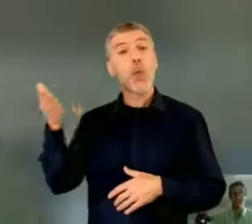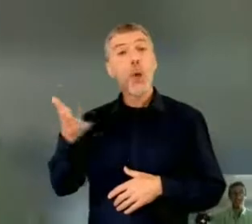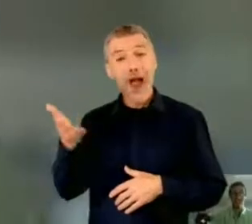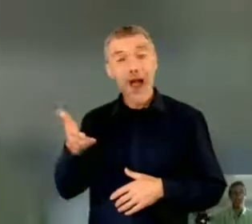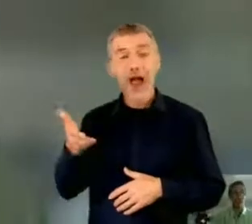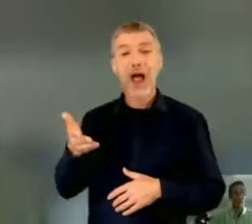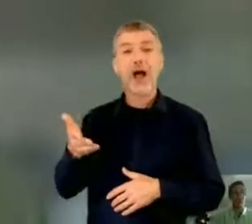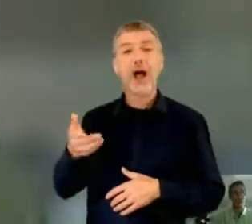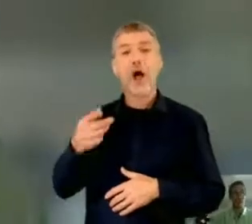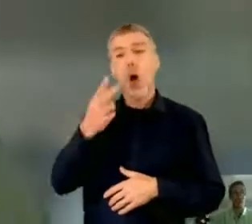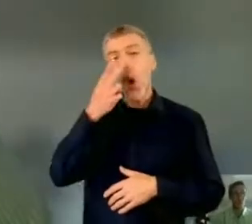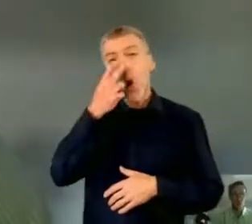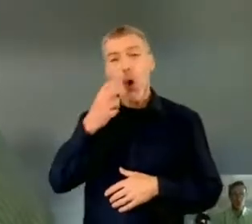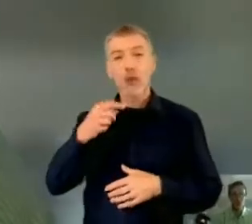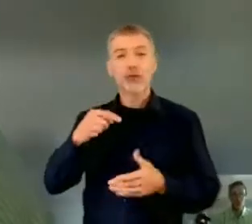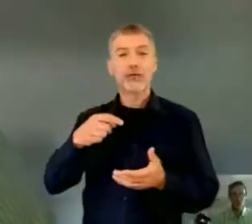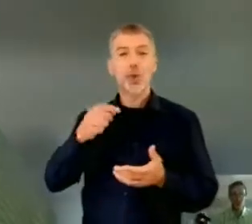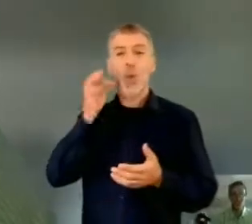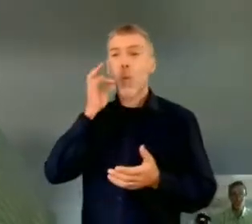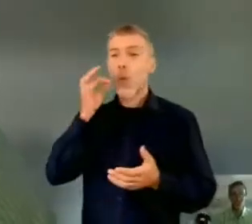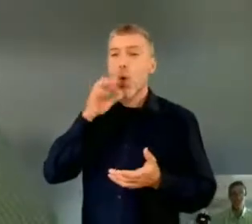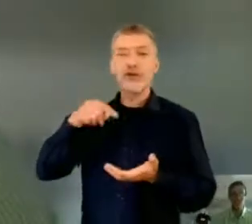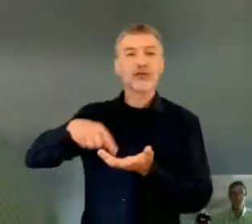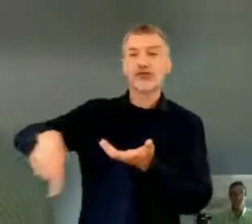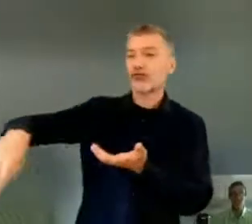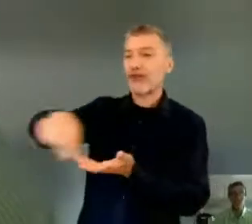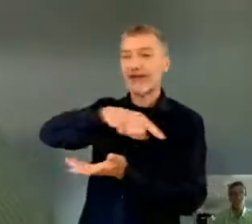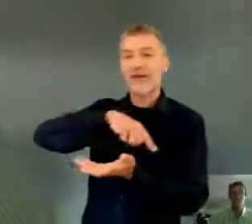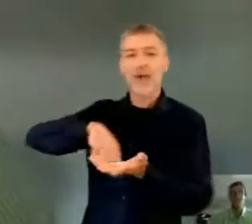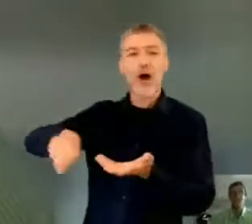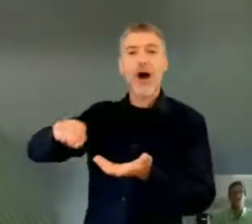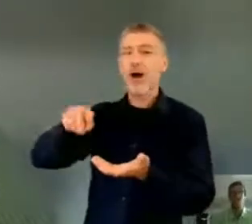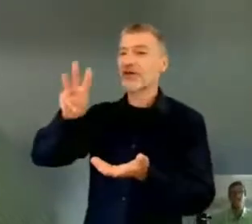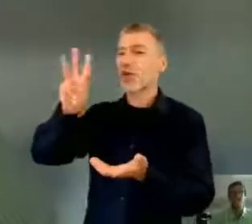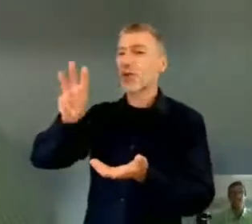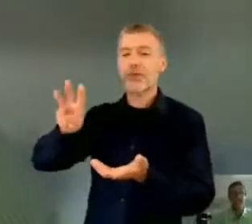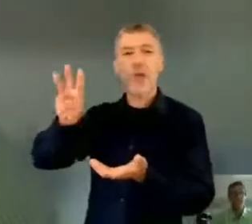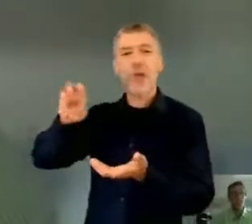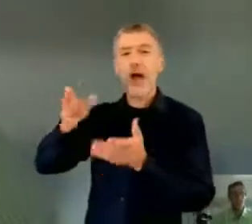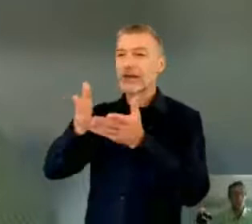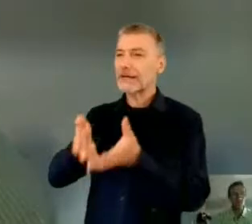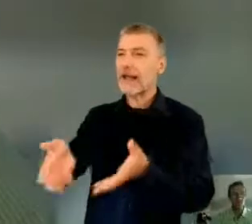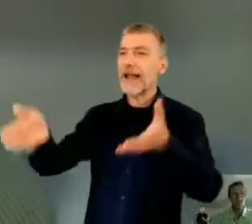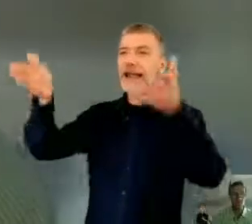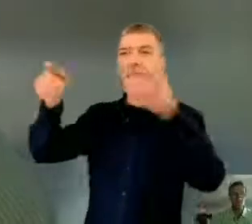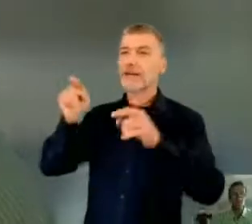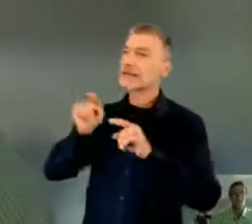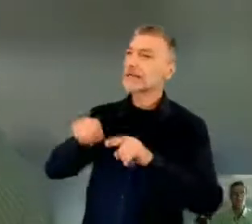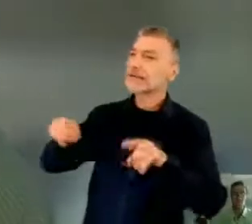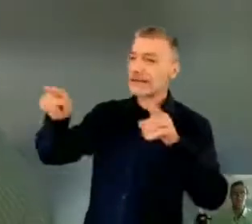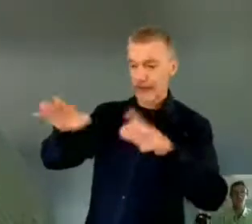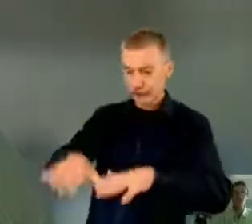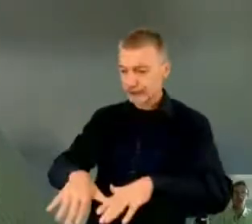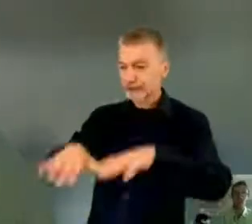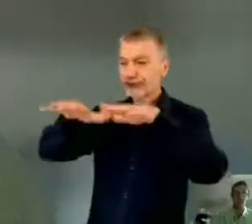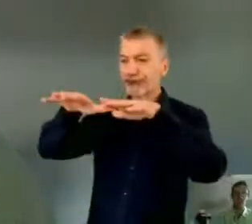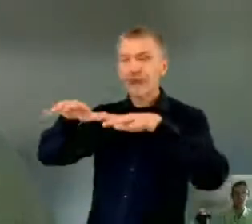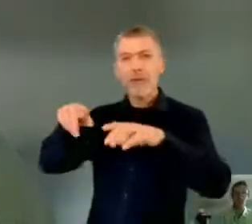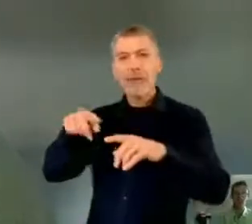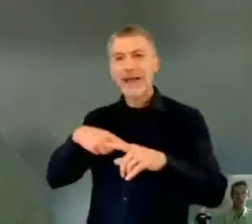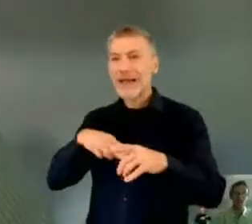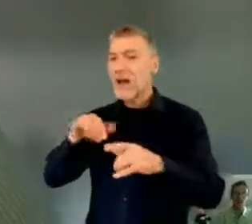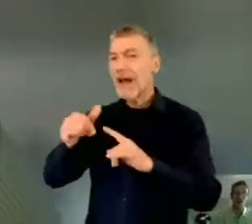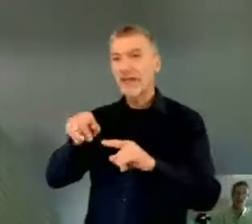decommissioned. Some of those could have resulted in a loss of life if they weren't fit for purpose. So us as ecologists went out